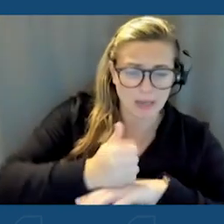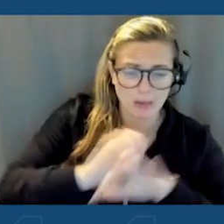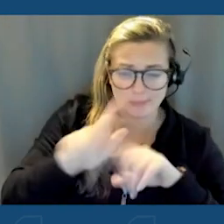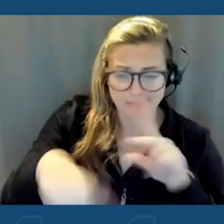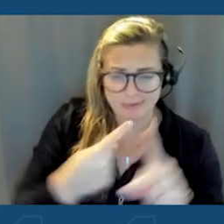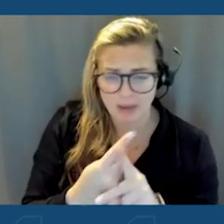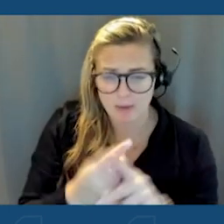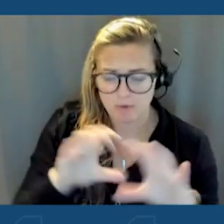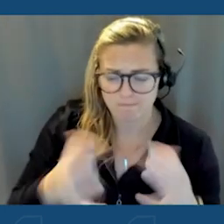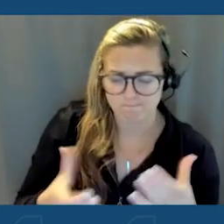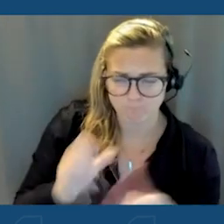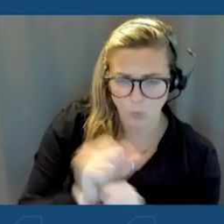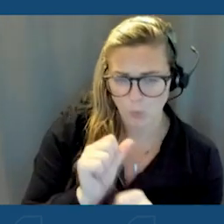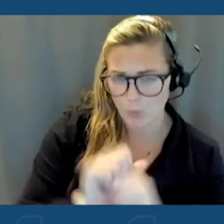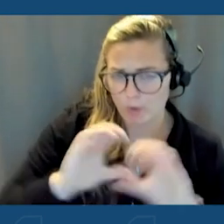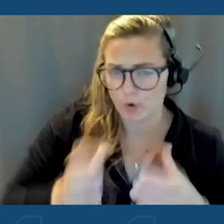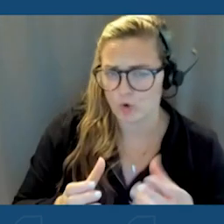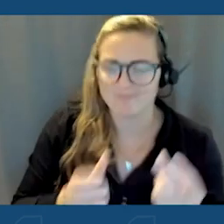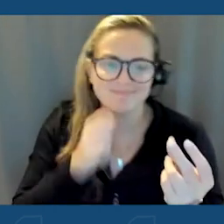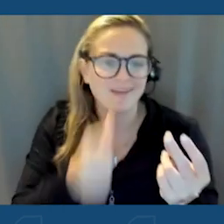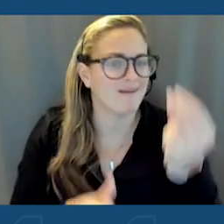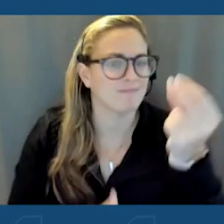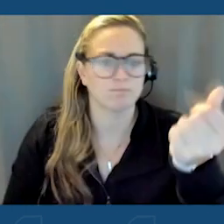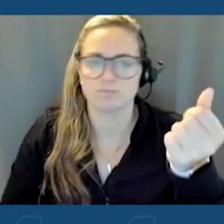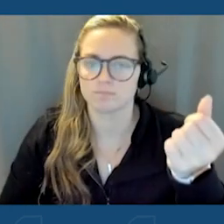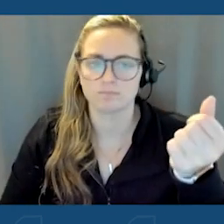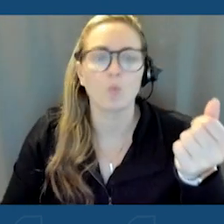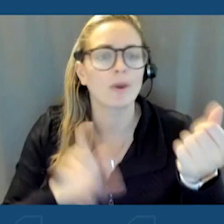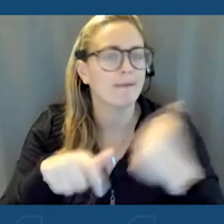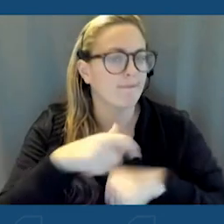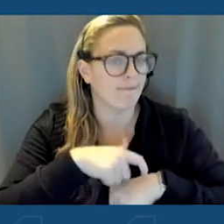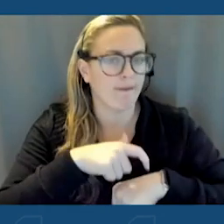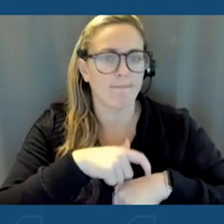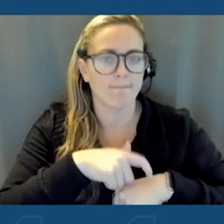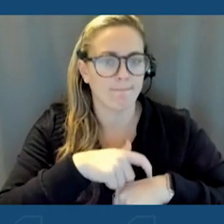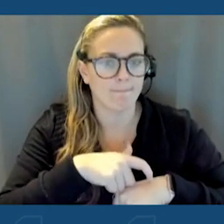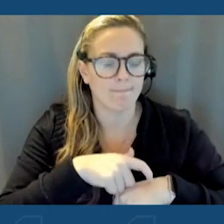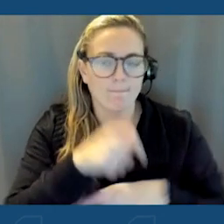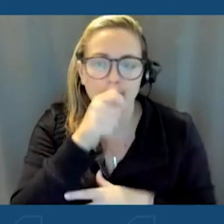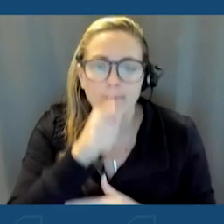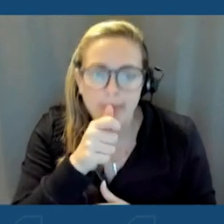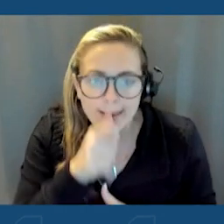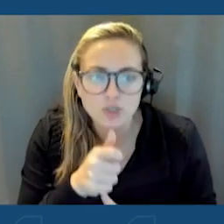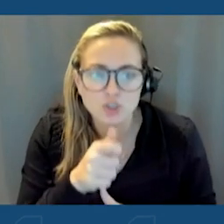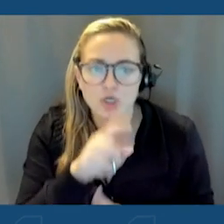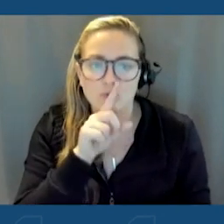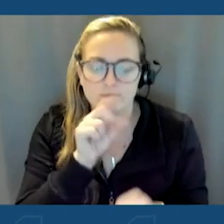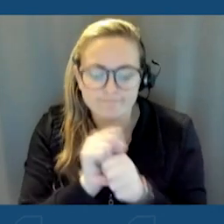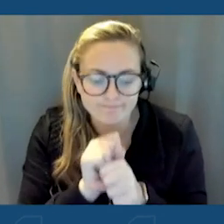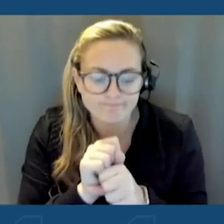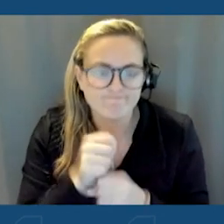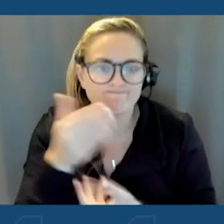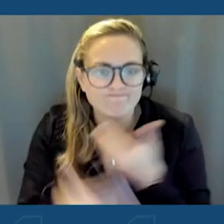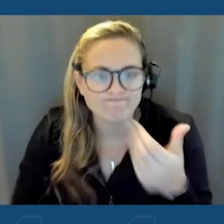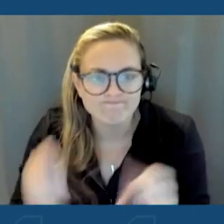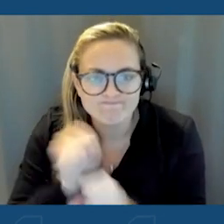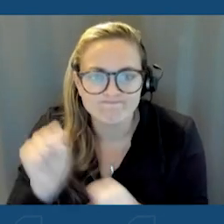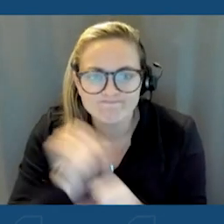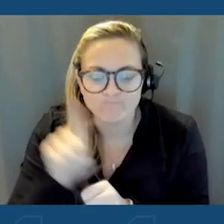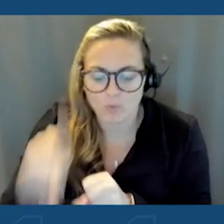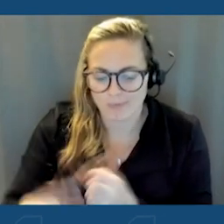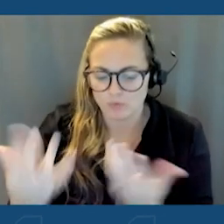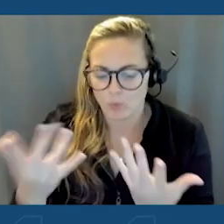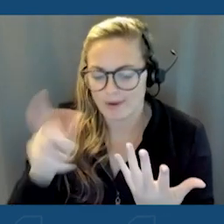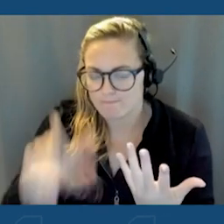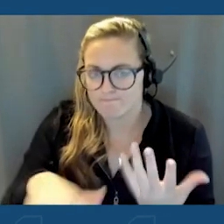be right away. It took time, it takes patience, it takes dedication, and you have to wait for it. And the governor